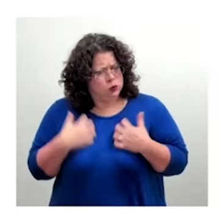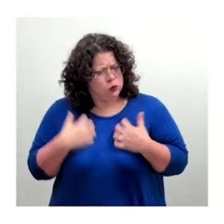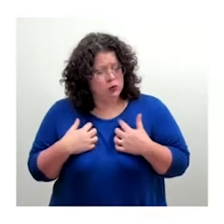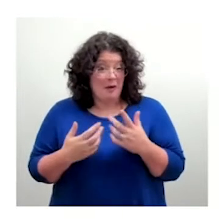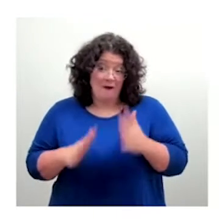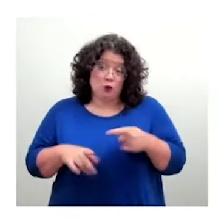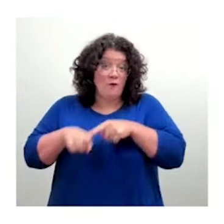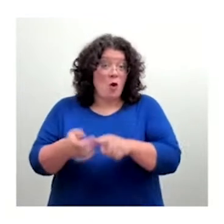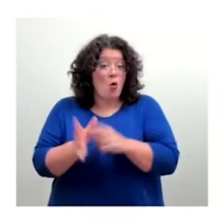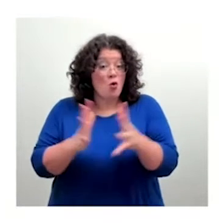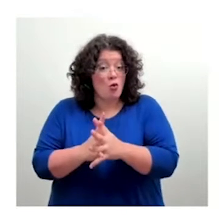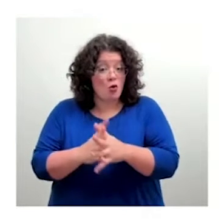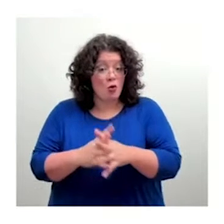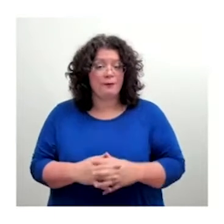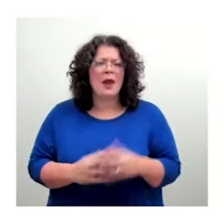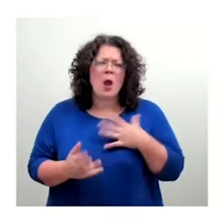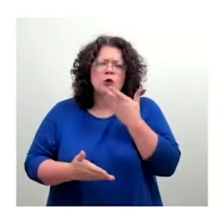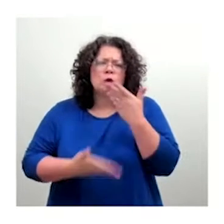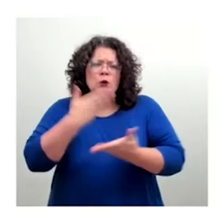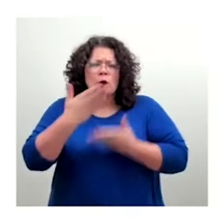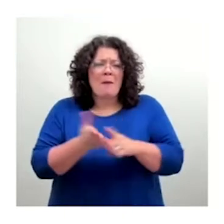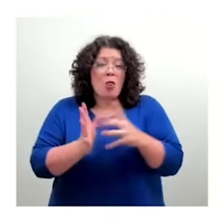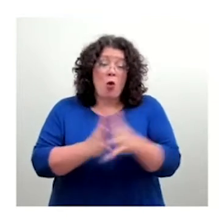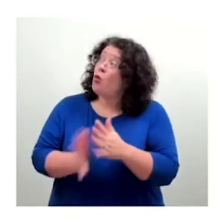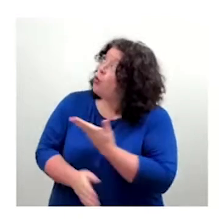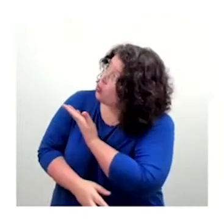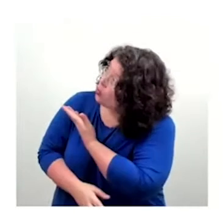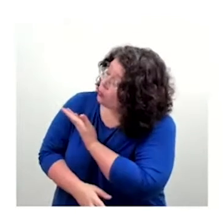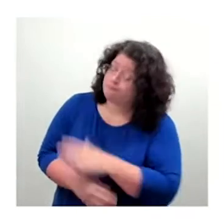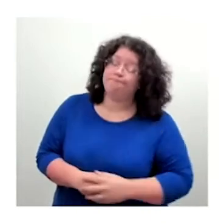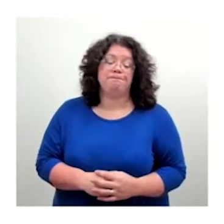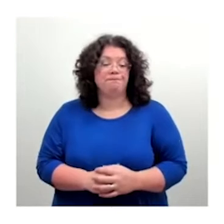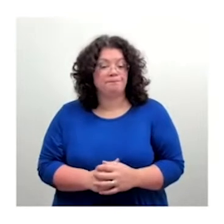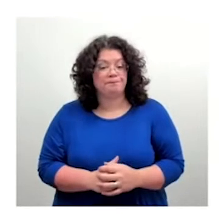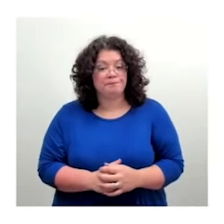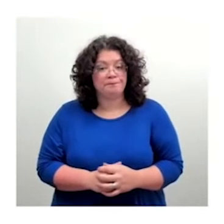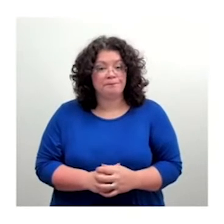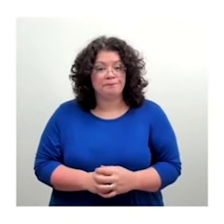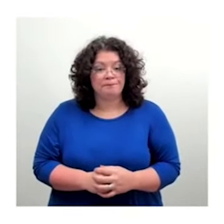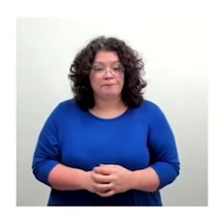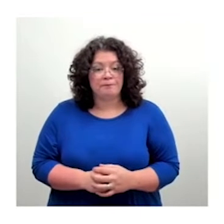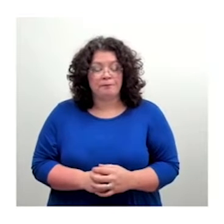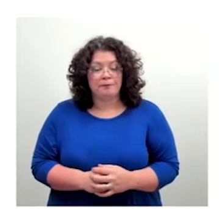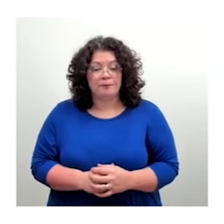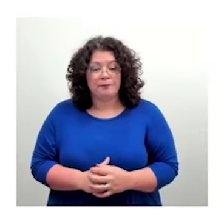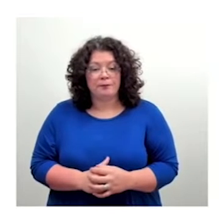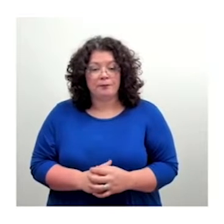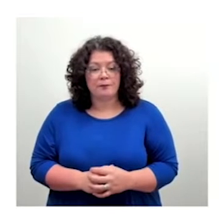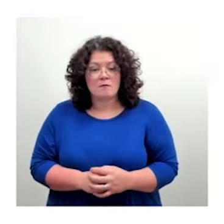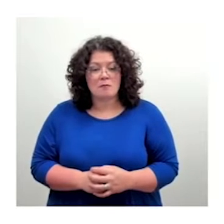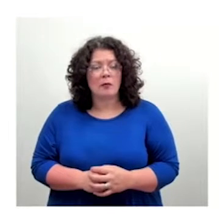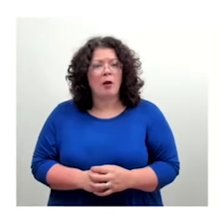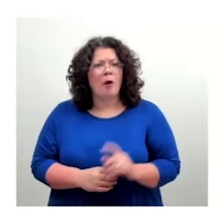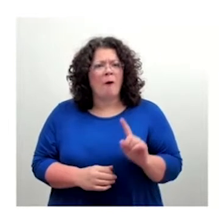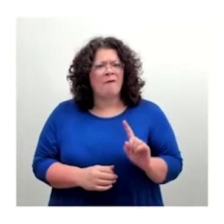Jumping ahead. Firstly, the Equality Act 2010, as it says on the slide, reads, we have a legal obligation to provide equal